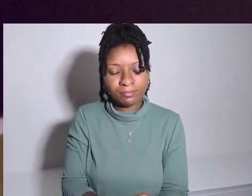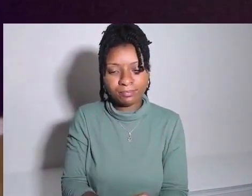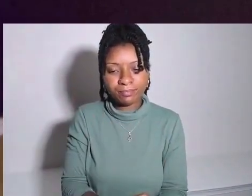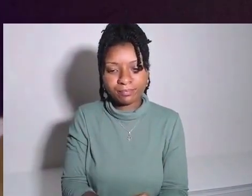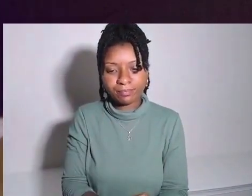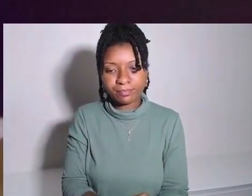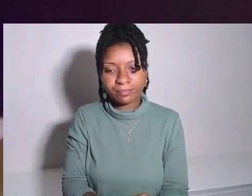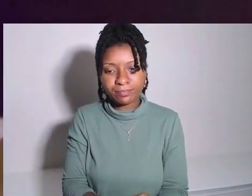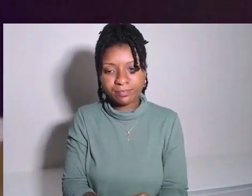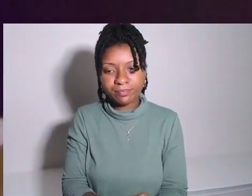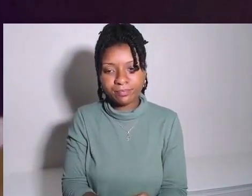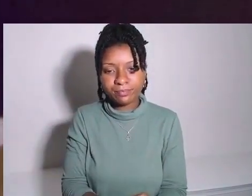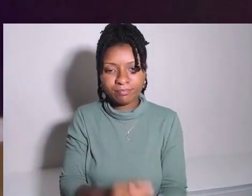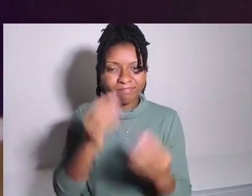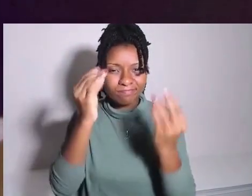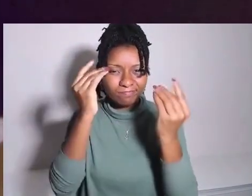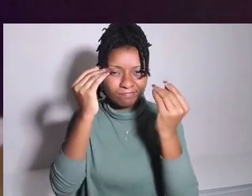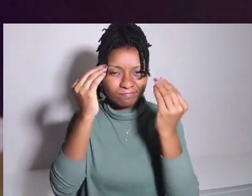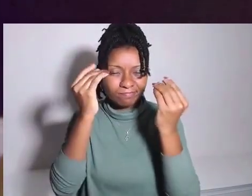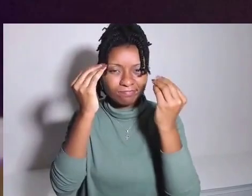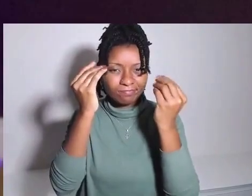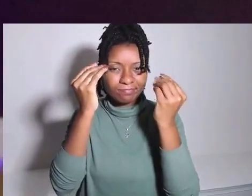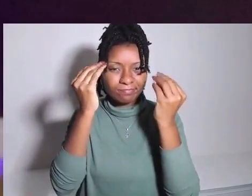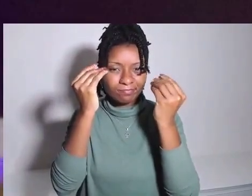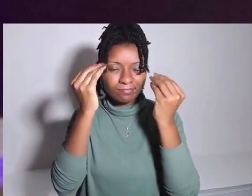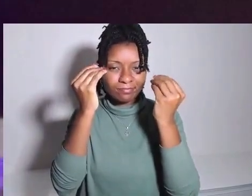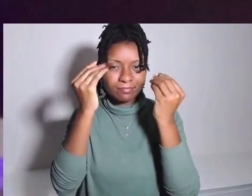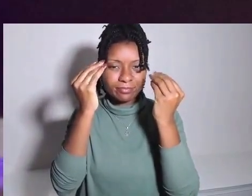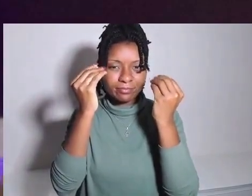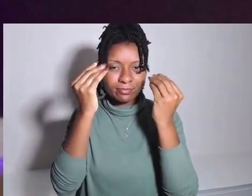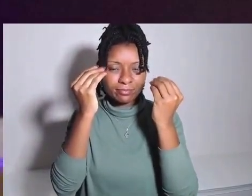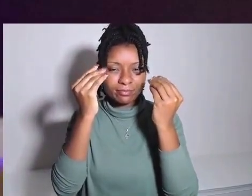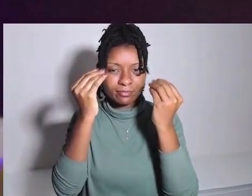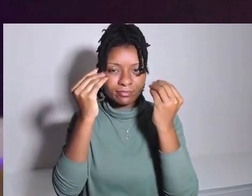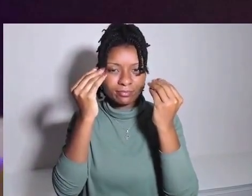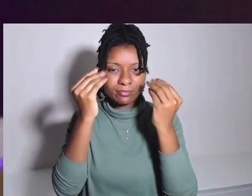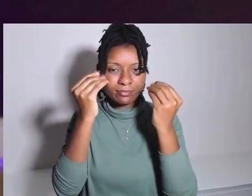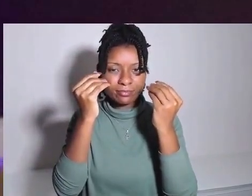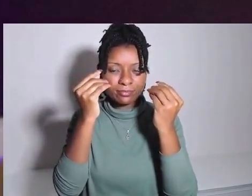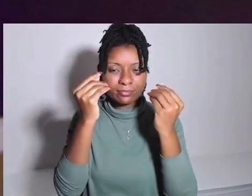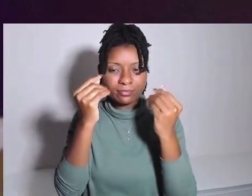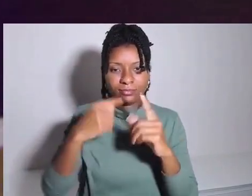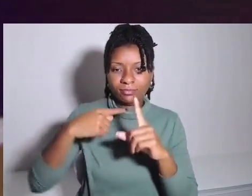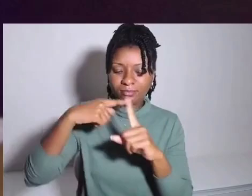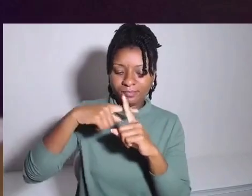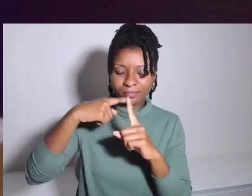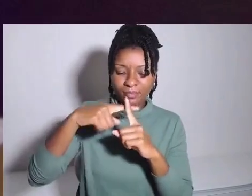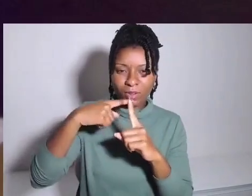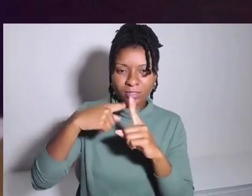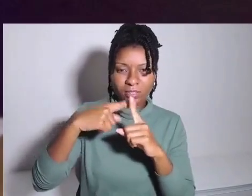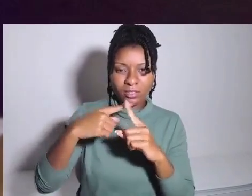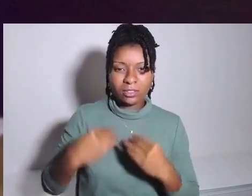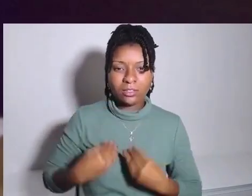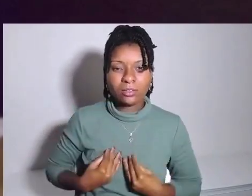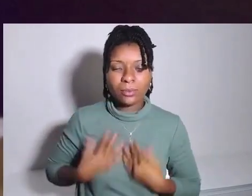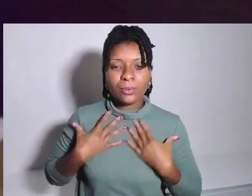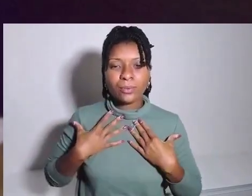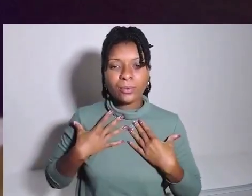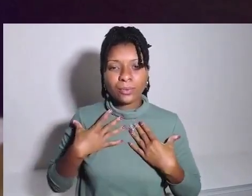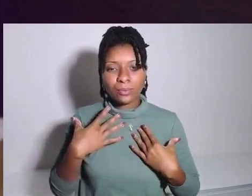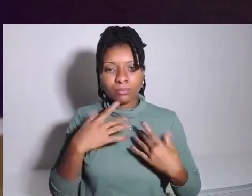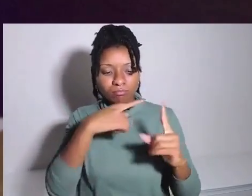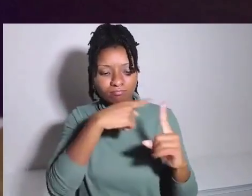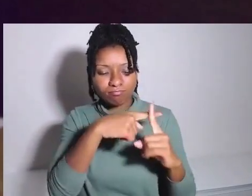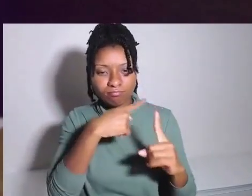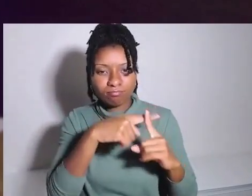Think about that, please. Plant a good word in your skin, in your own heart. Think a good